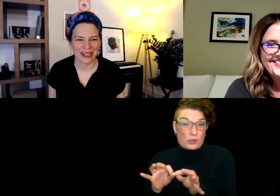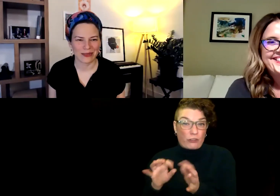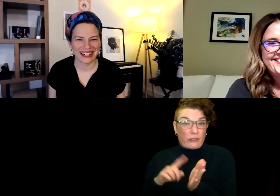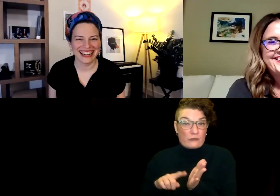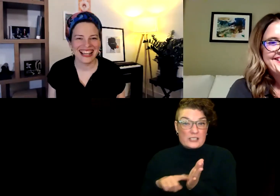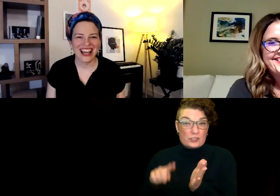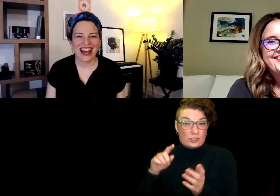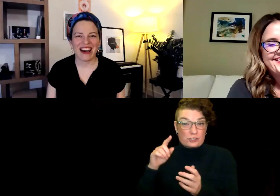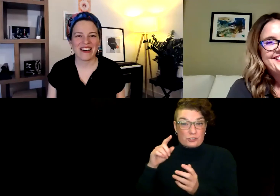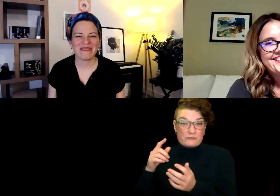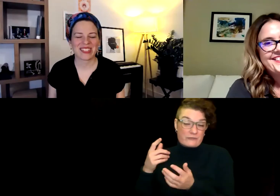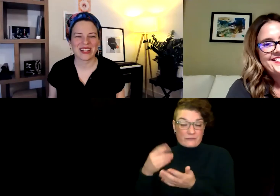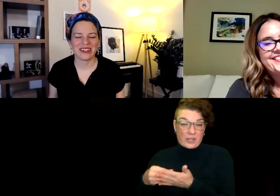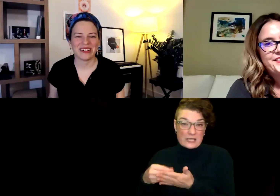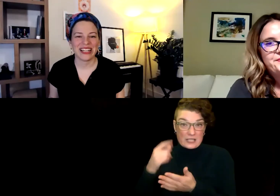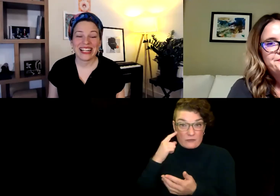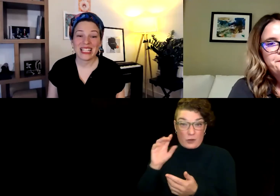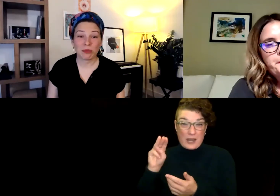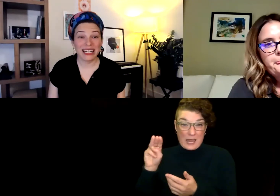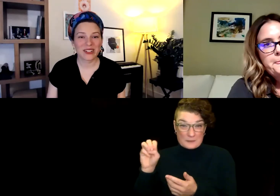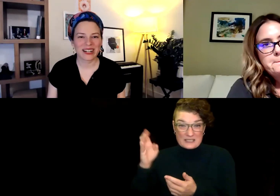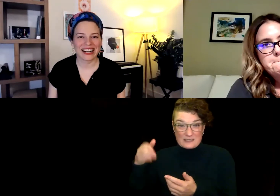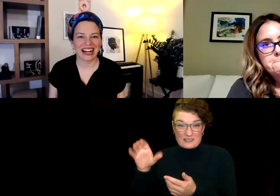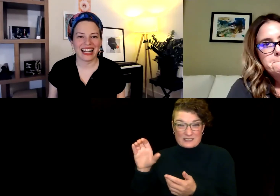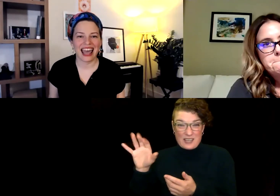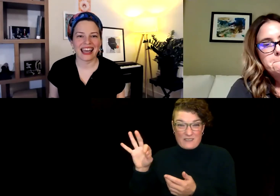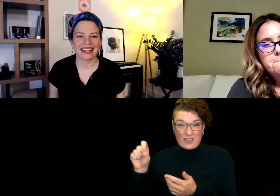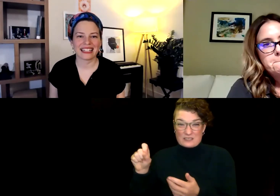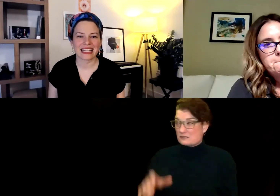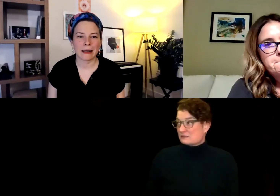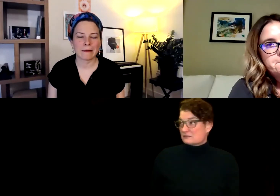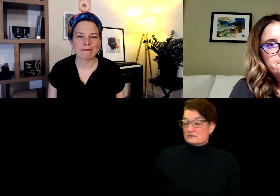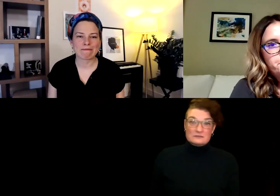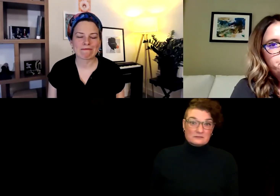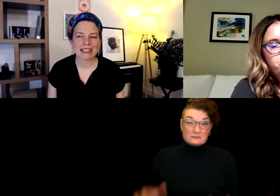CFS funding. So it's pretty extraordinary, and